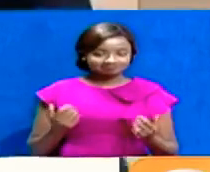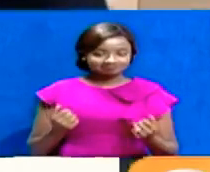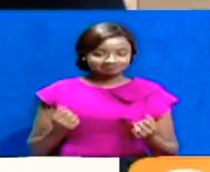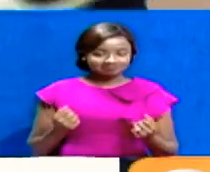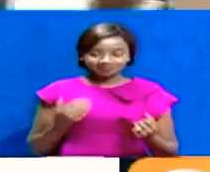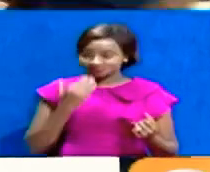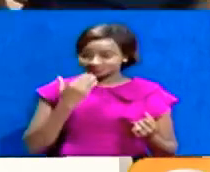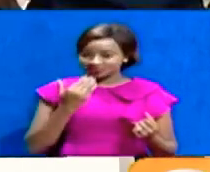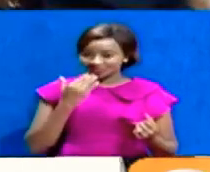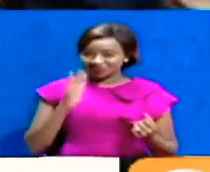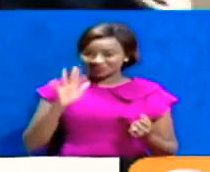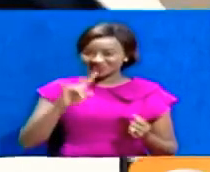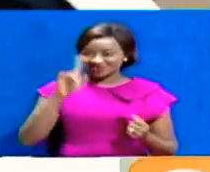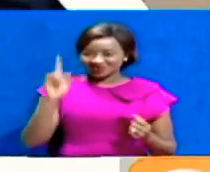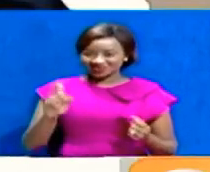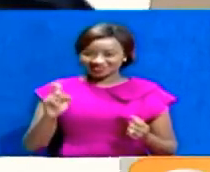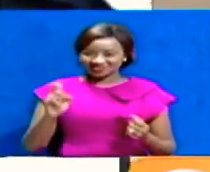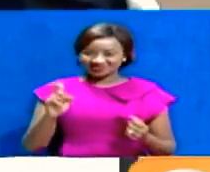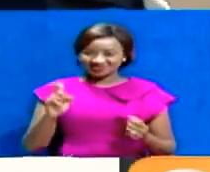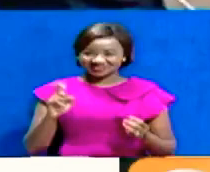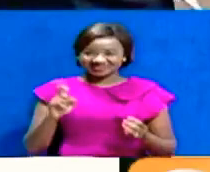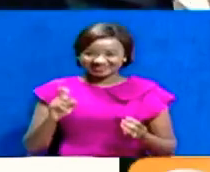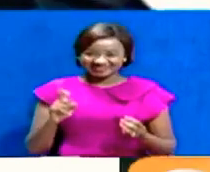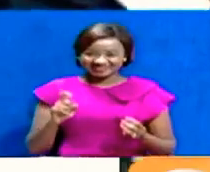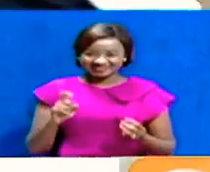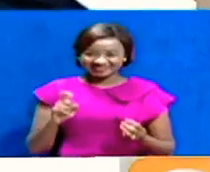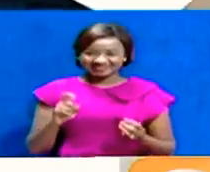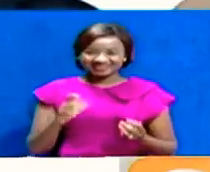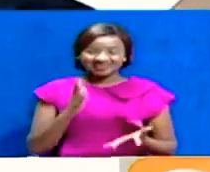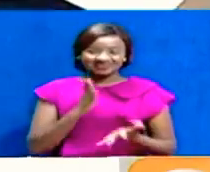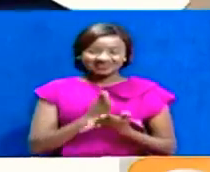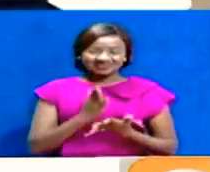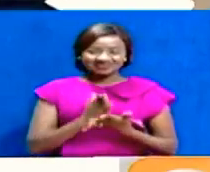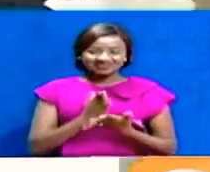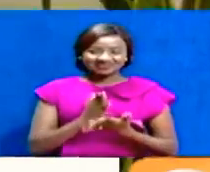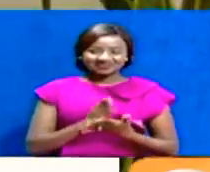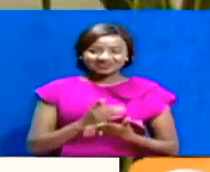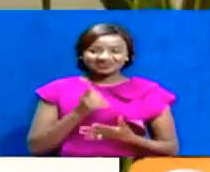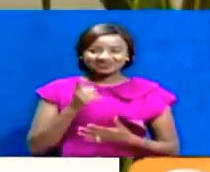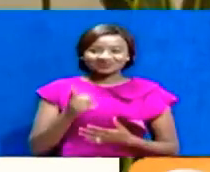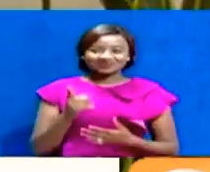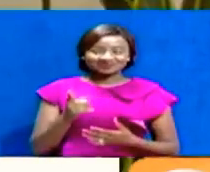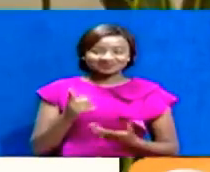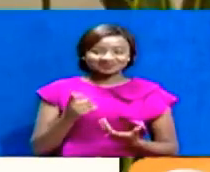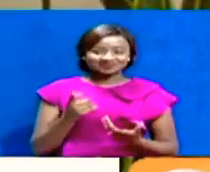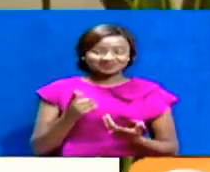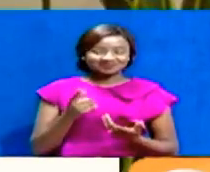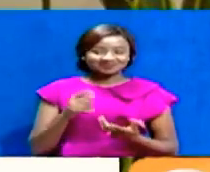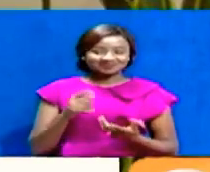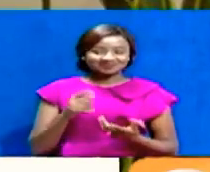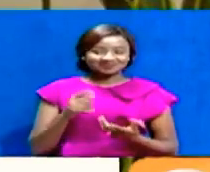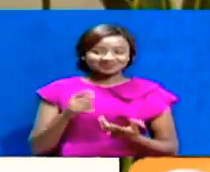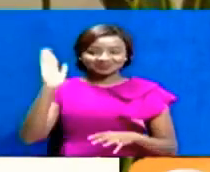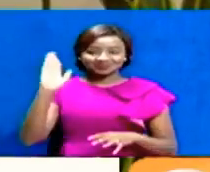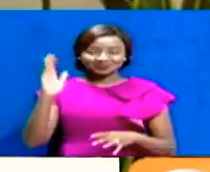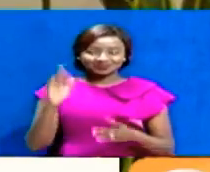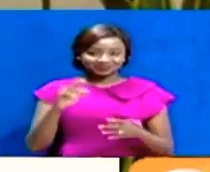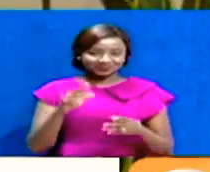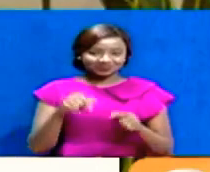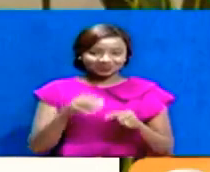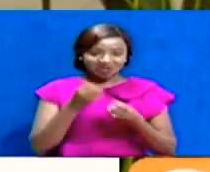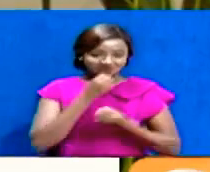So thank you, Flat Screen. We did address this today. It came up today in our daily presses. Yes,